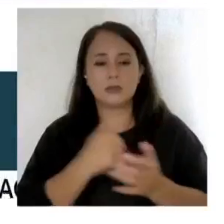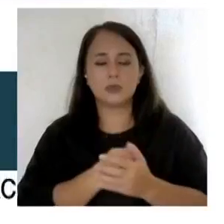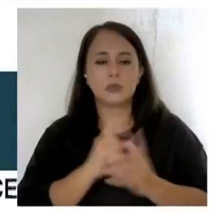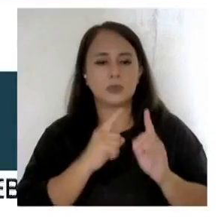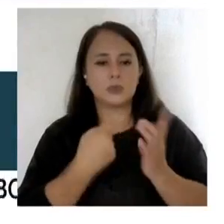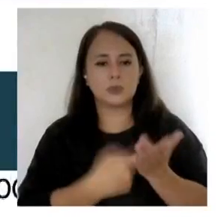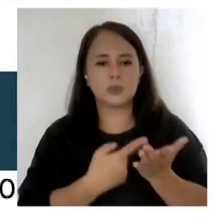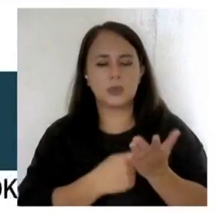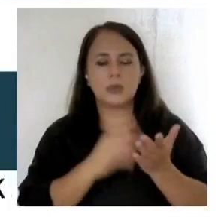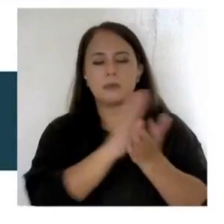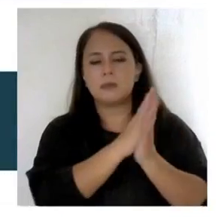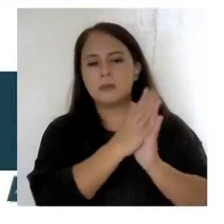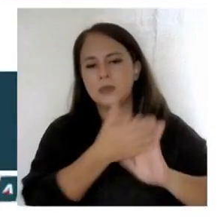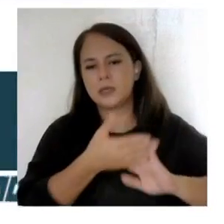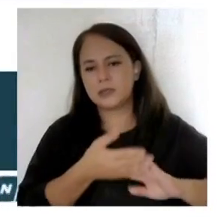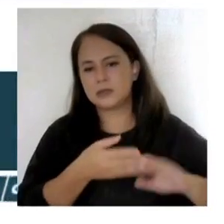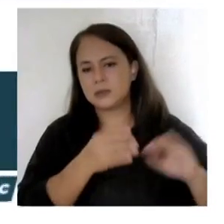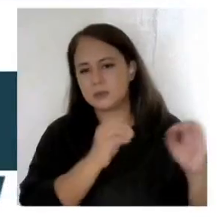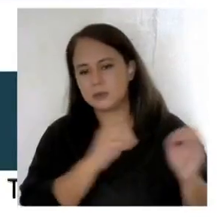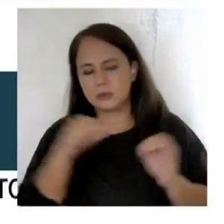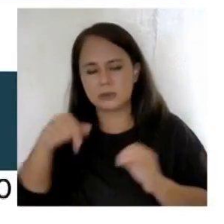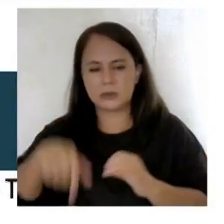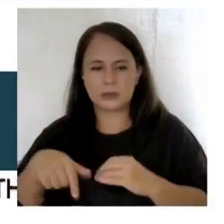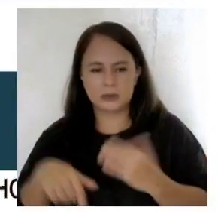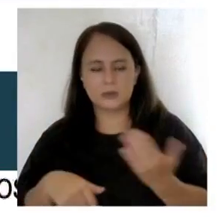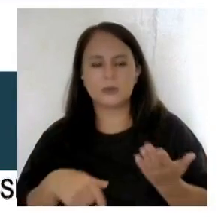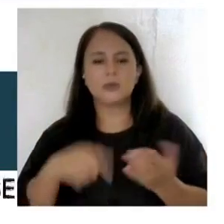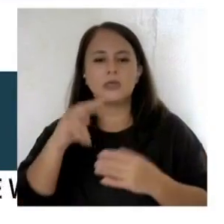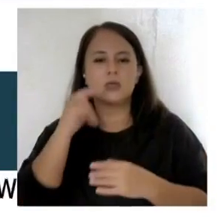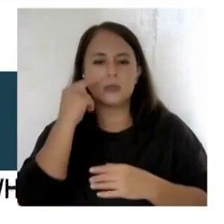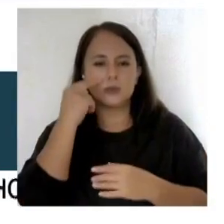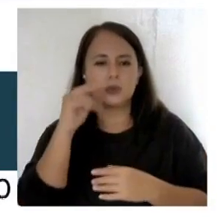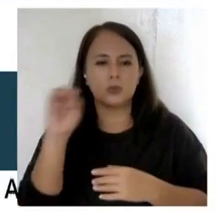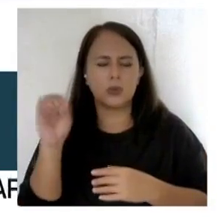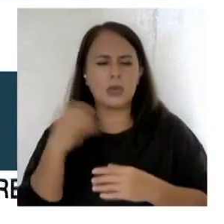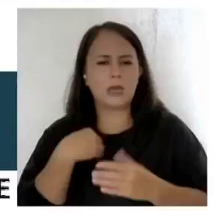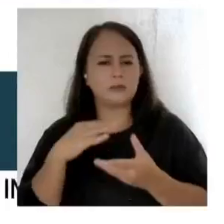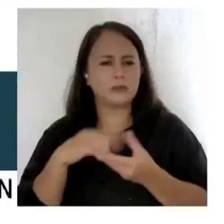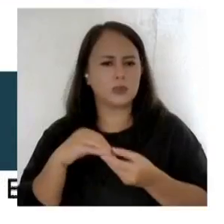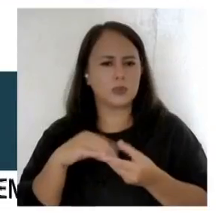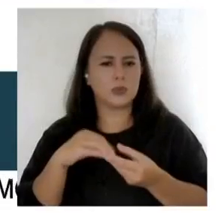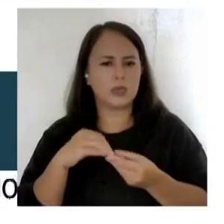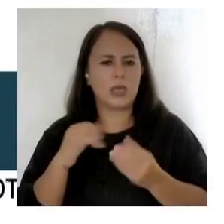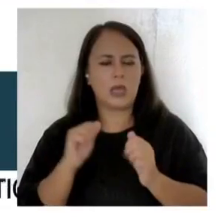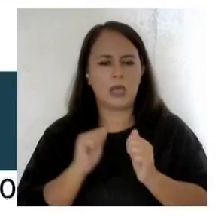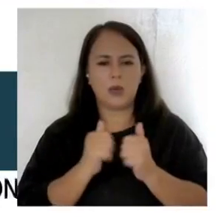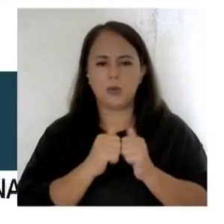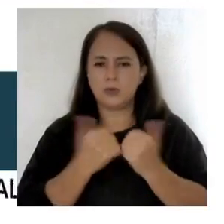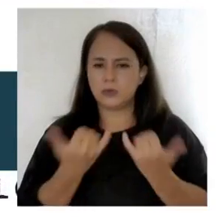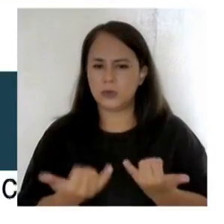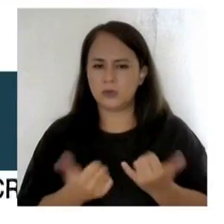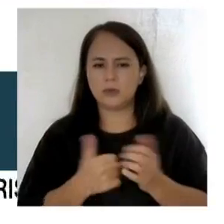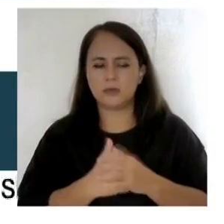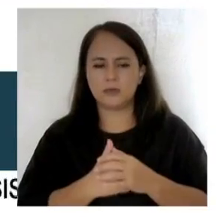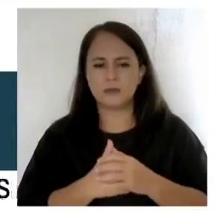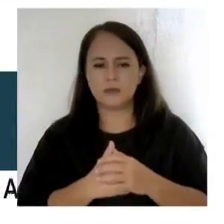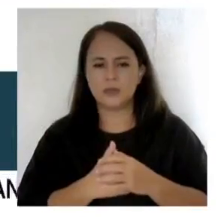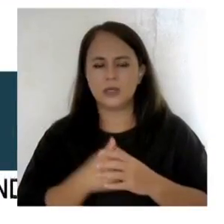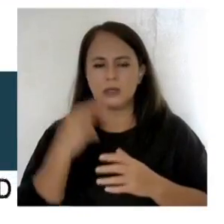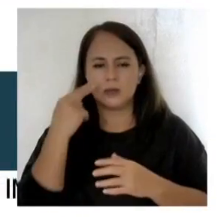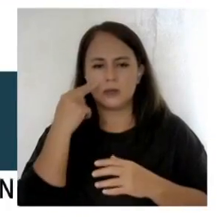order situation in Negros Oriental. Little by little, stories are coming out. But how is it now in Negros